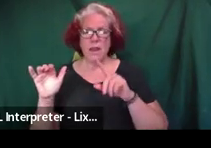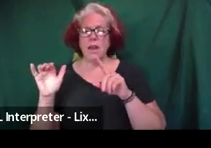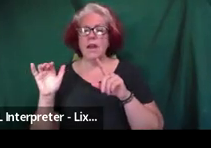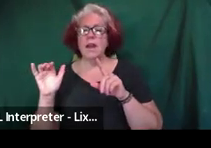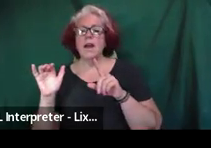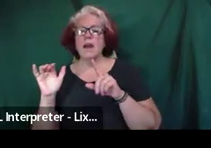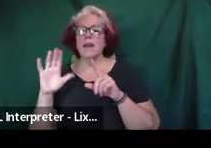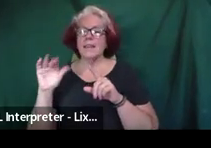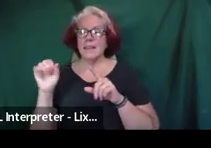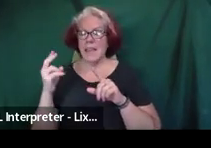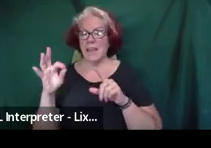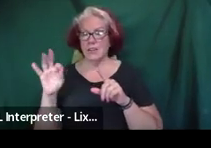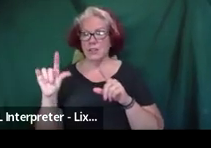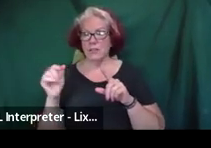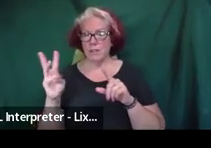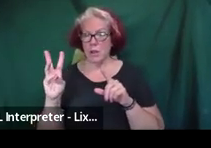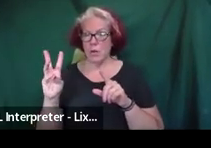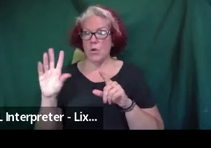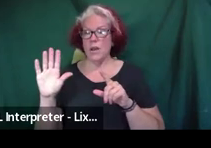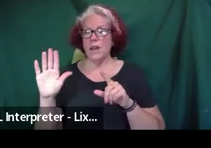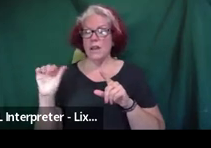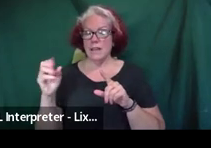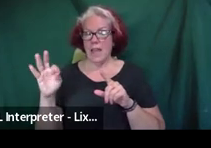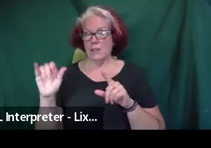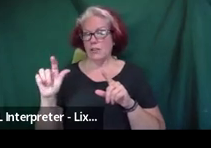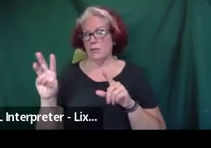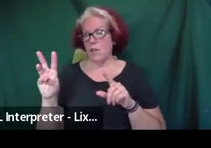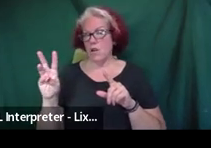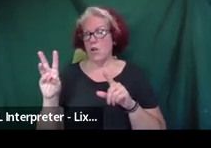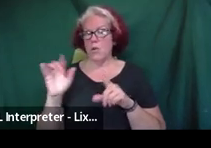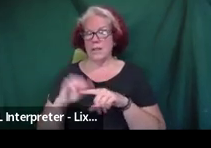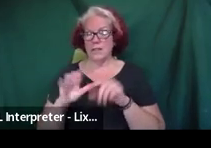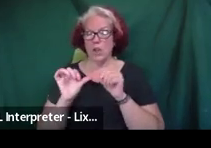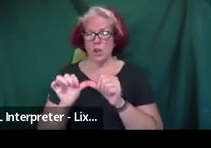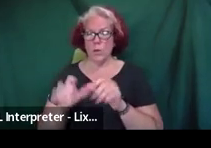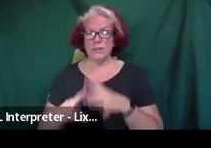Cash flow is ongoing, and starting this month it will be monthly.